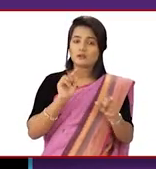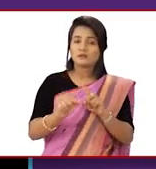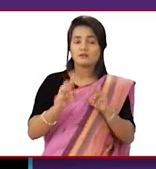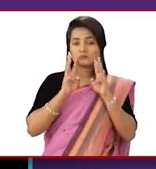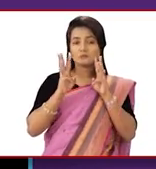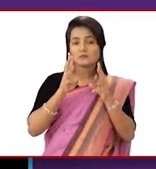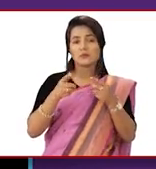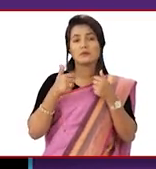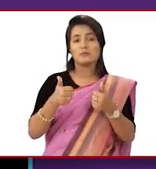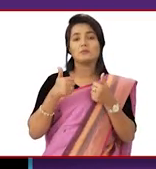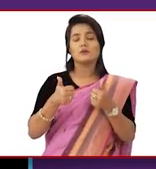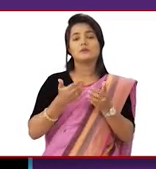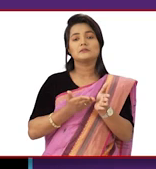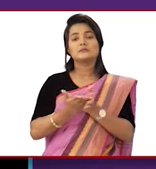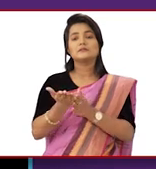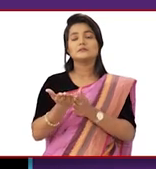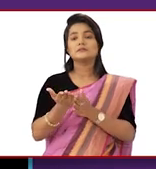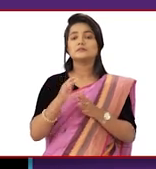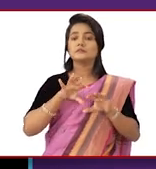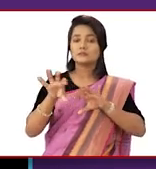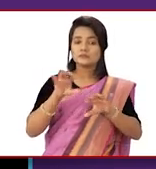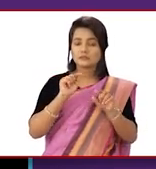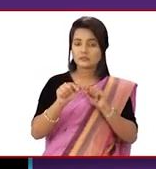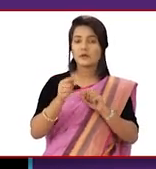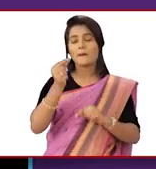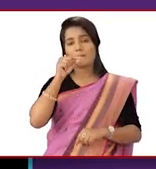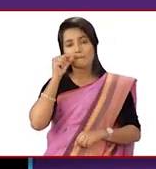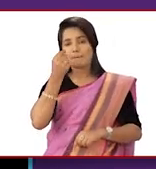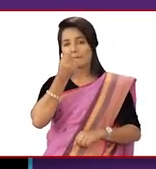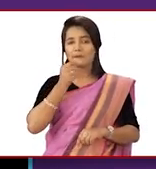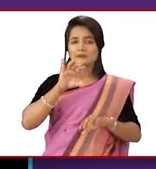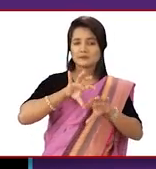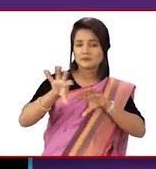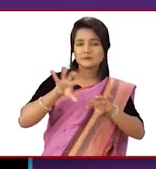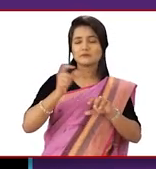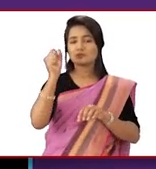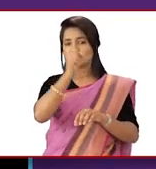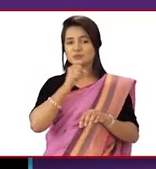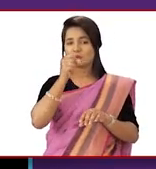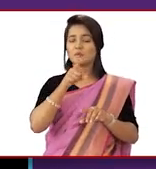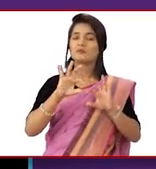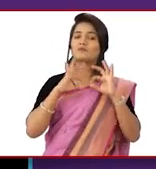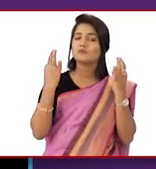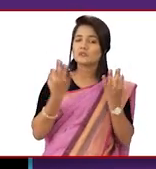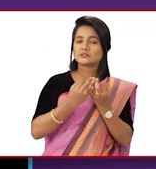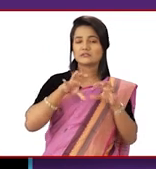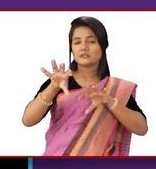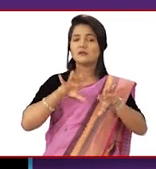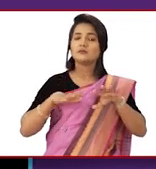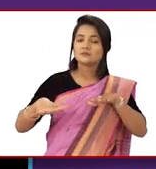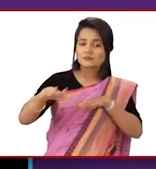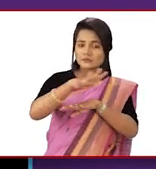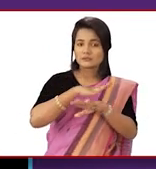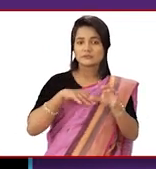really isn't much of a difference between a male and a female growing up in a society, in a family, in any environment, so to